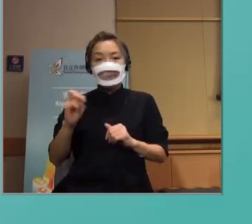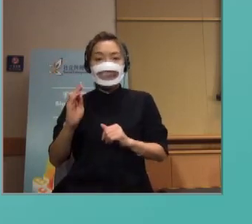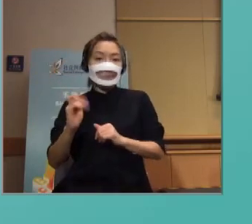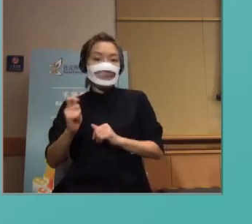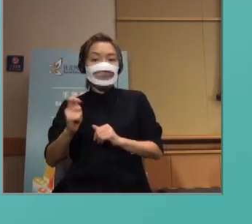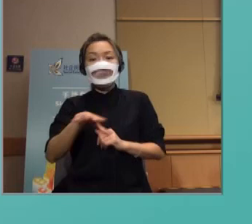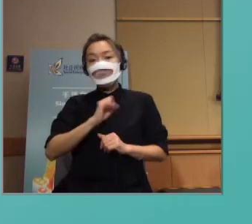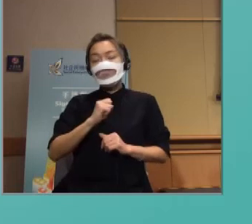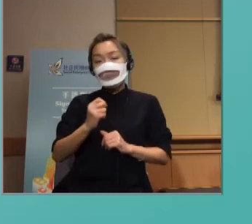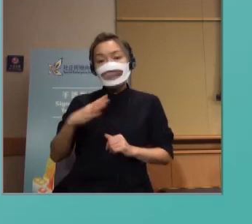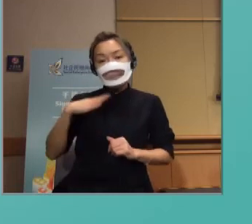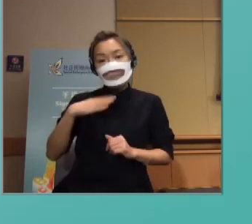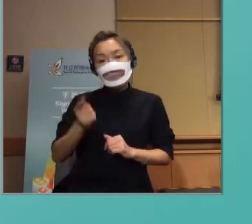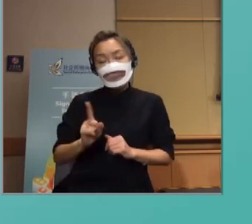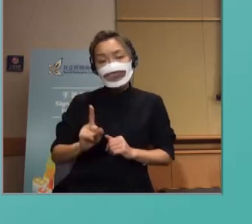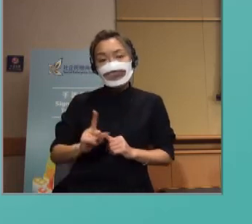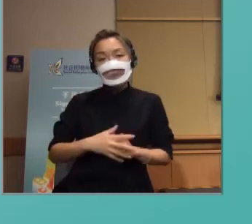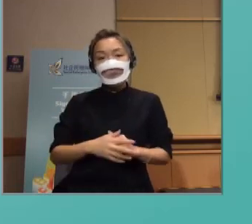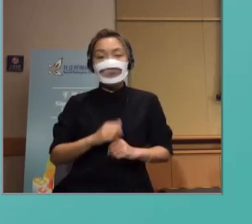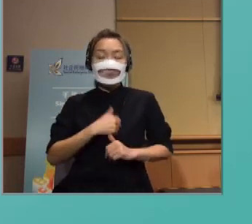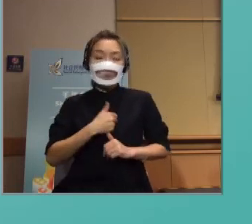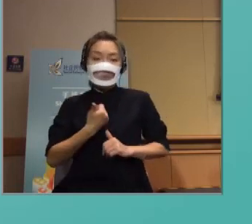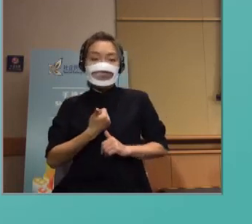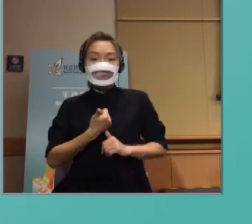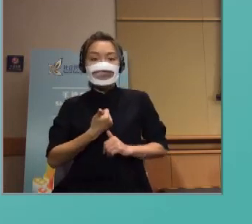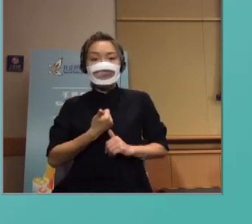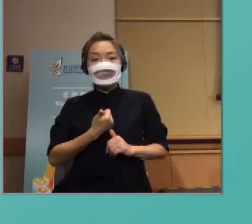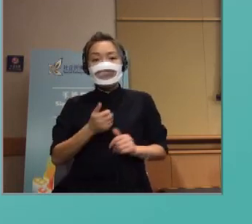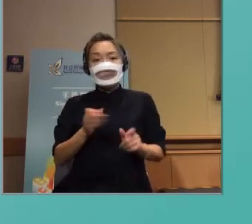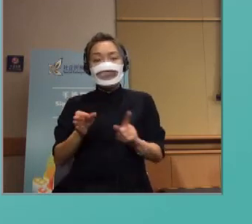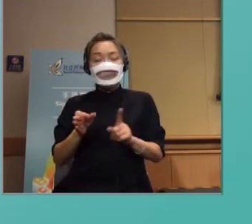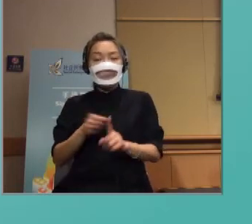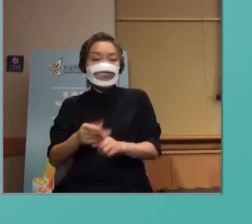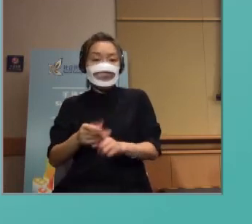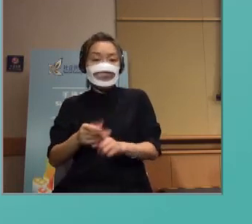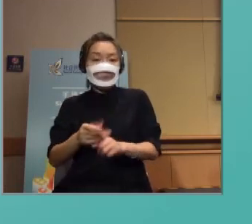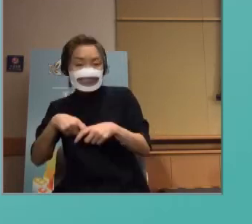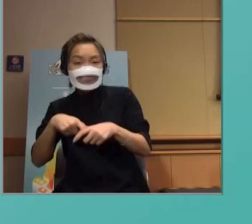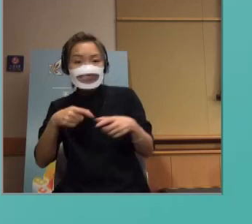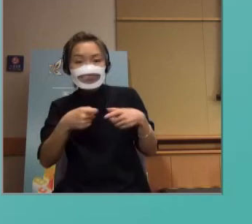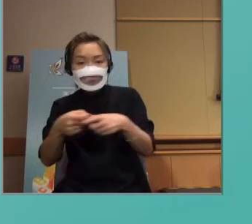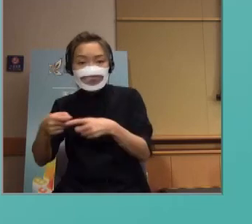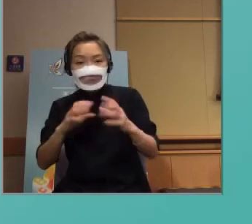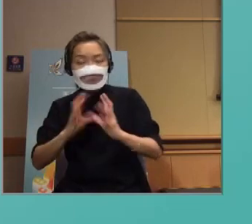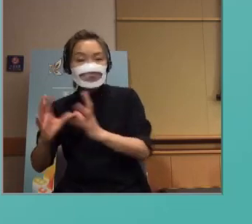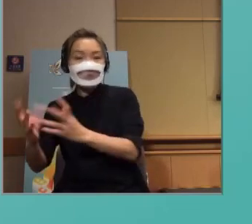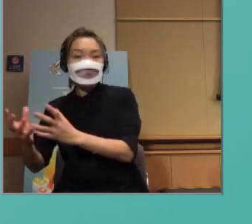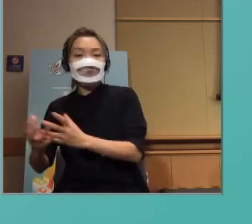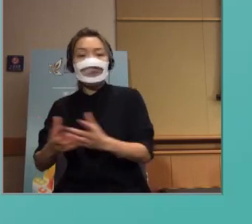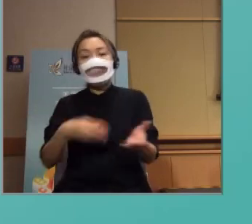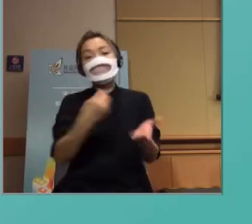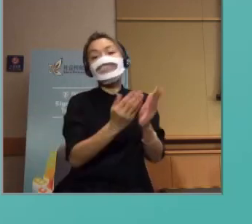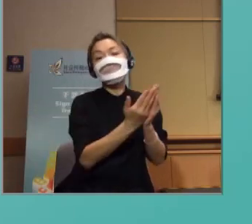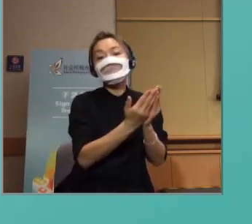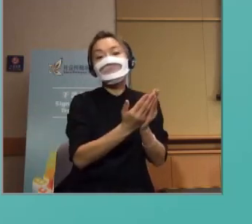teachers are able to raise funds selling their books or selling their creations, which enable them to do better for